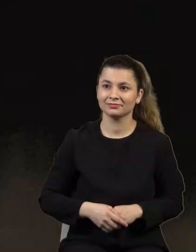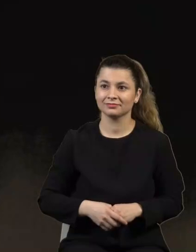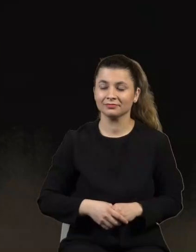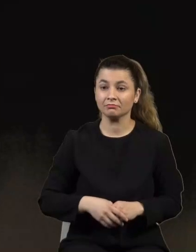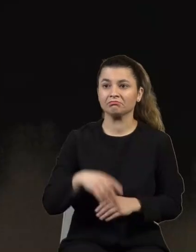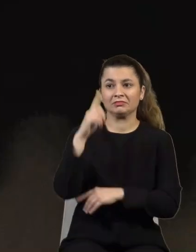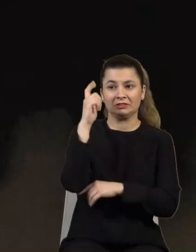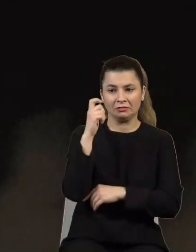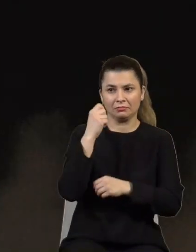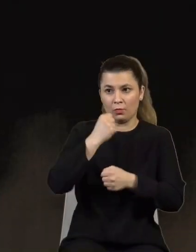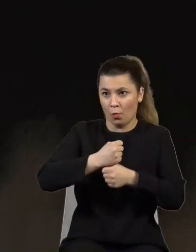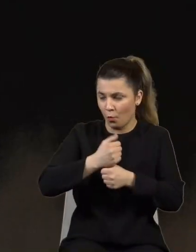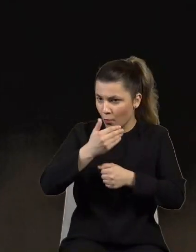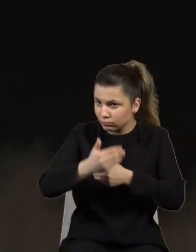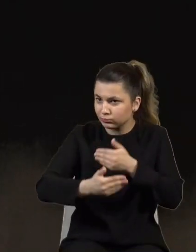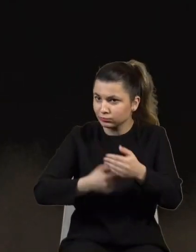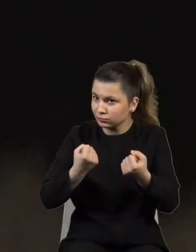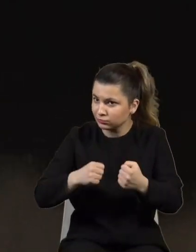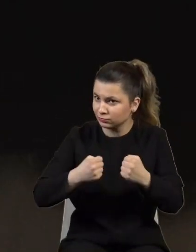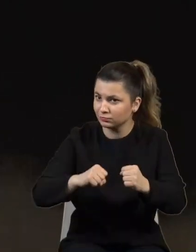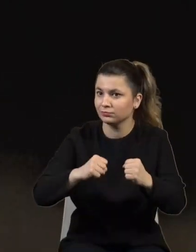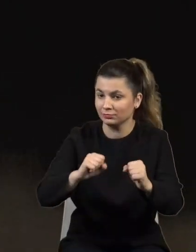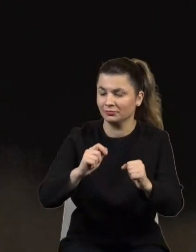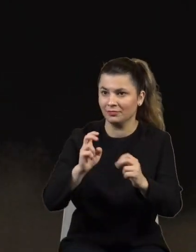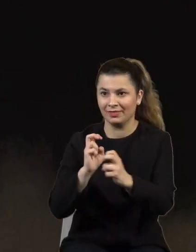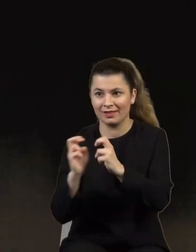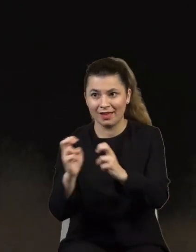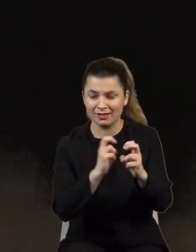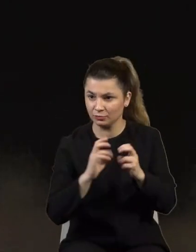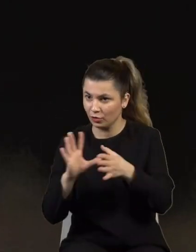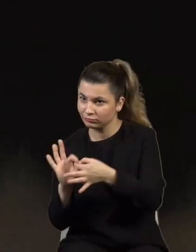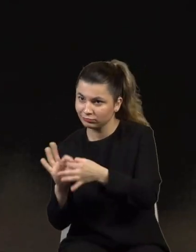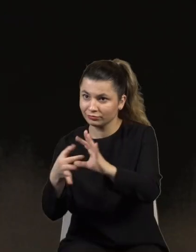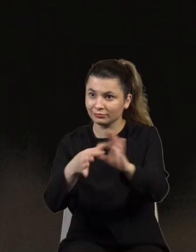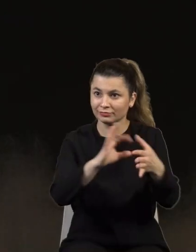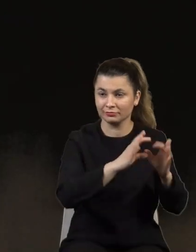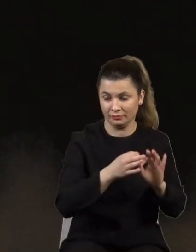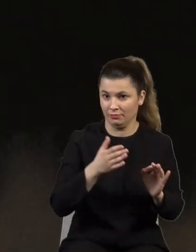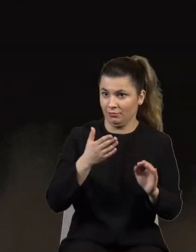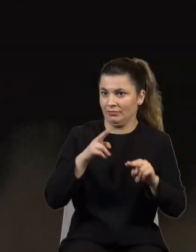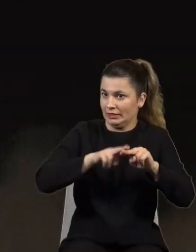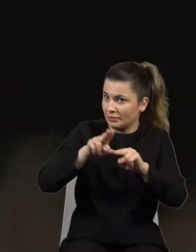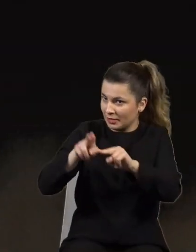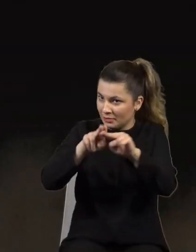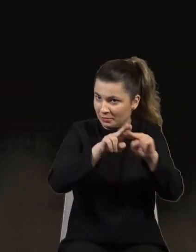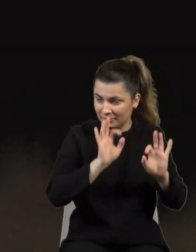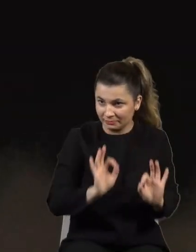it moved to sustainability, and this is what the cohesion report was showing. And